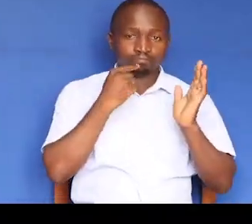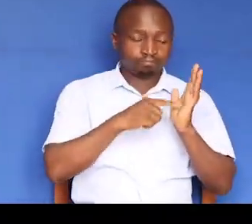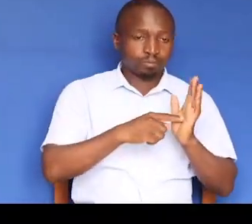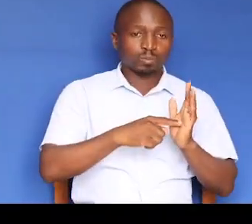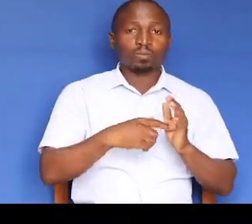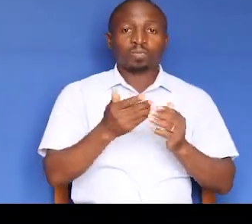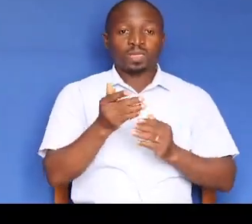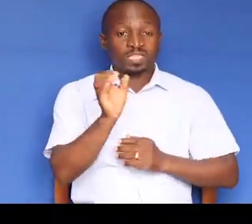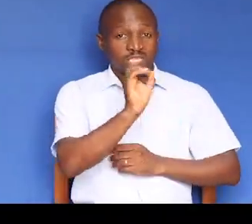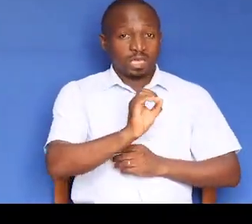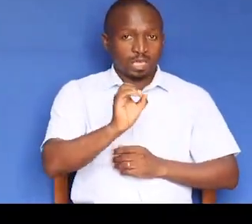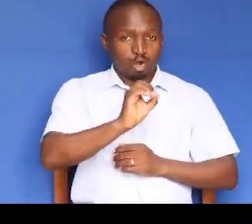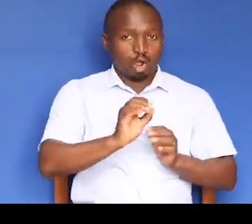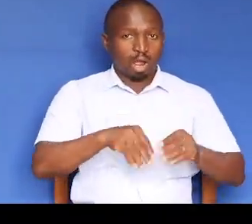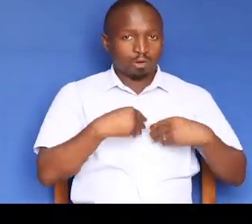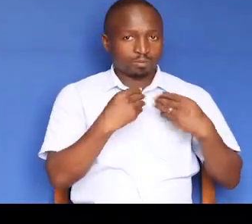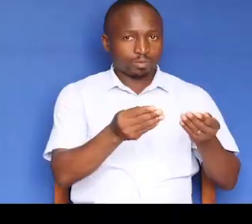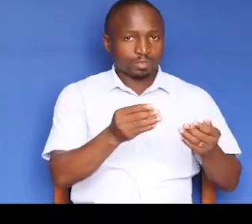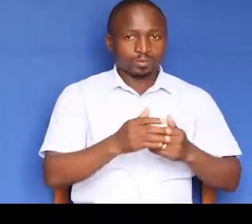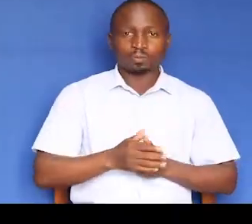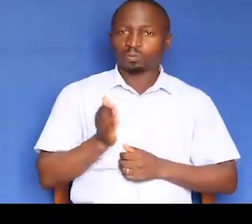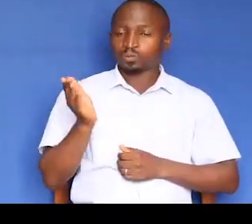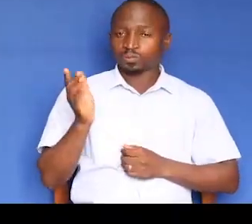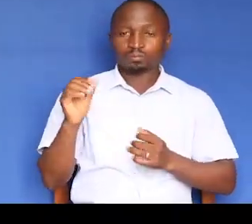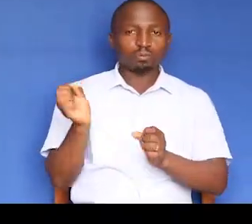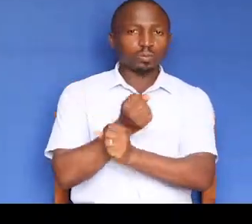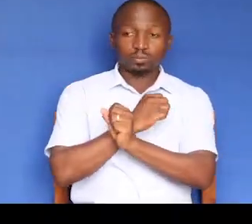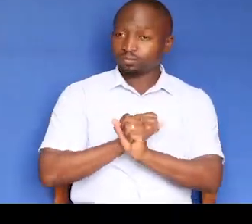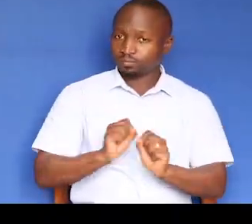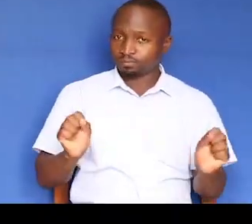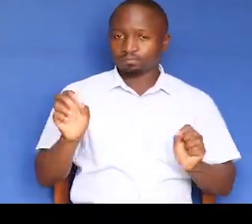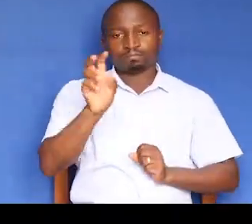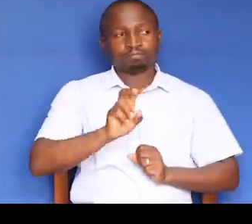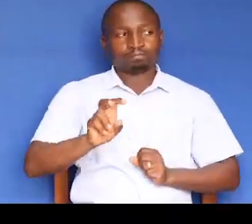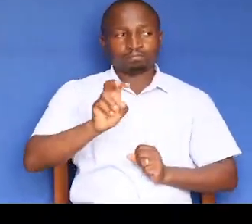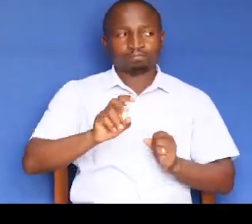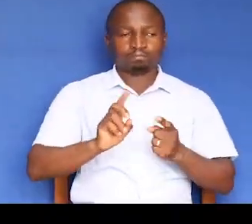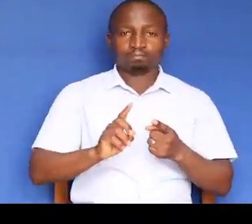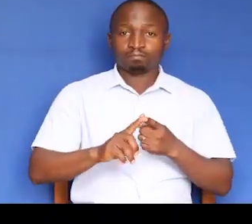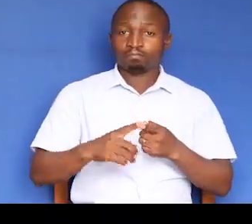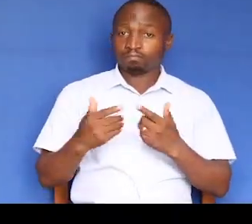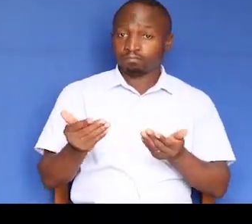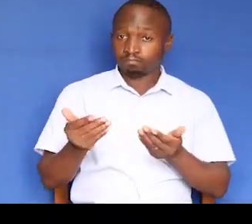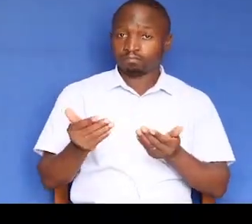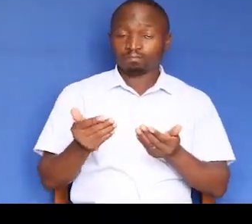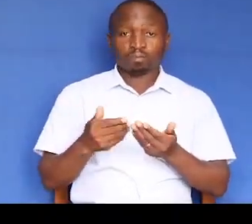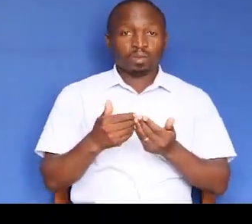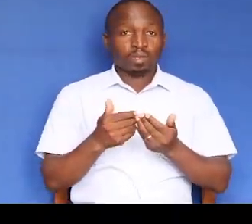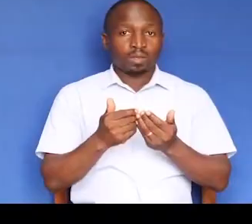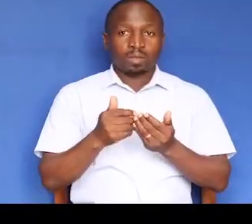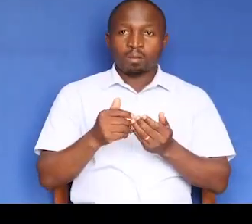zero output level. So here, it is impossible to find the changes because there is